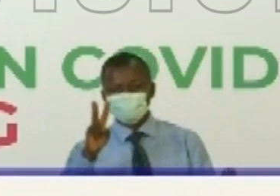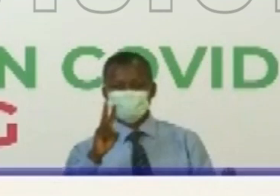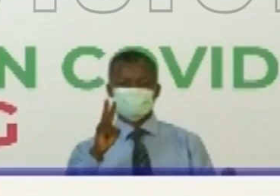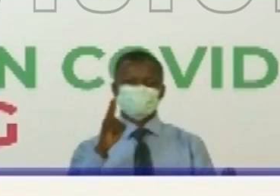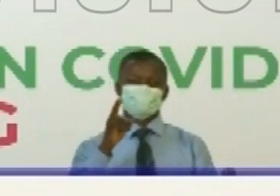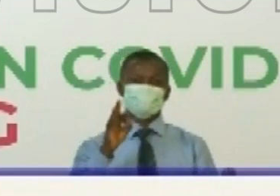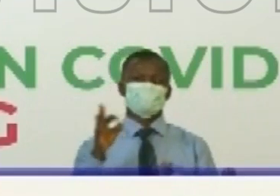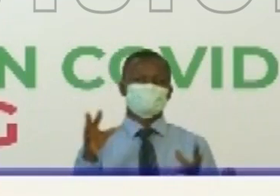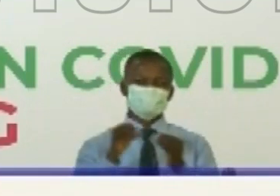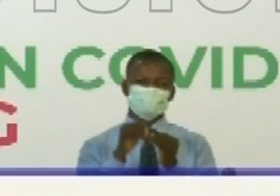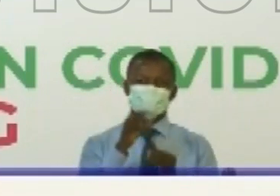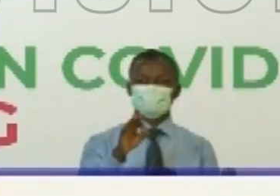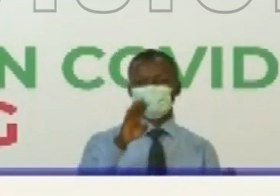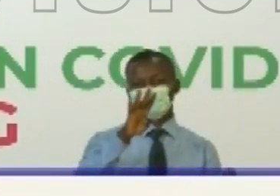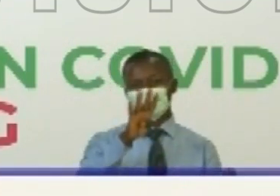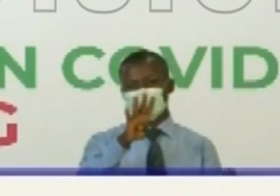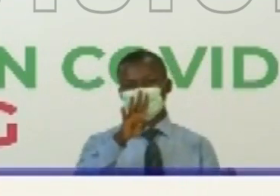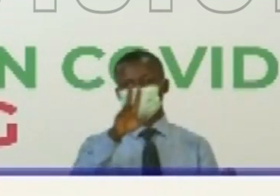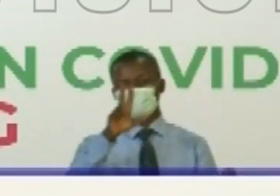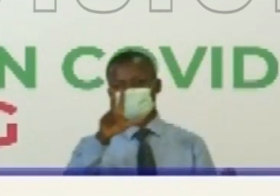55,632, of a total of